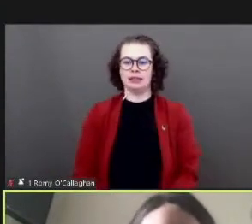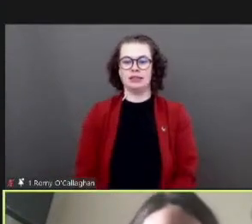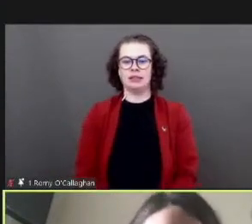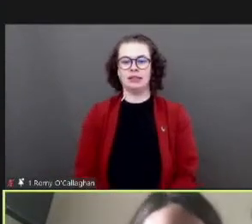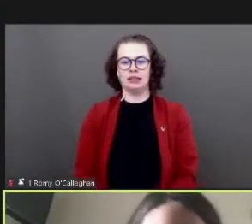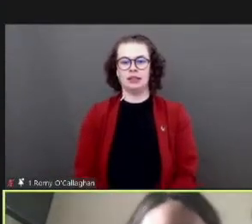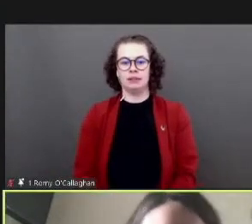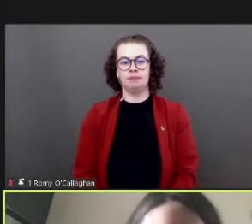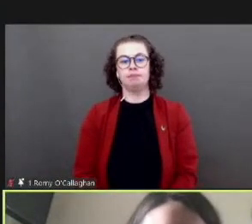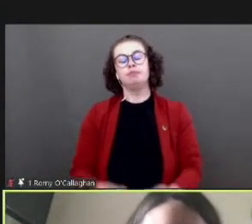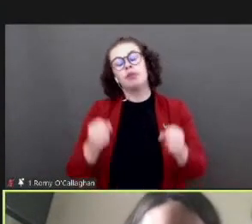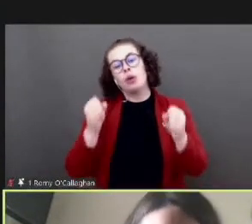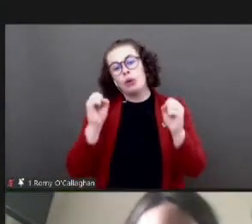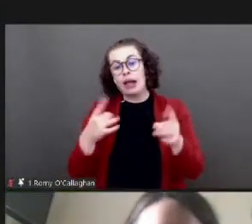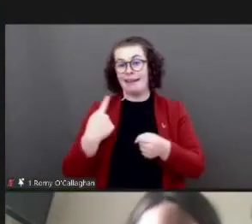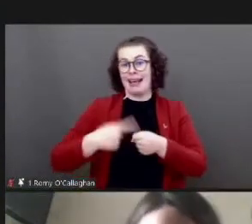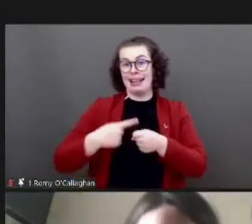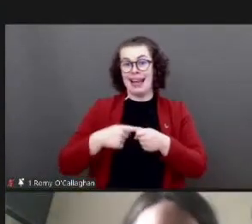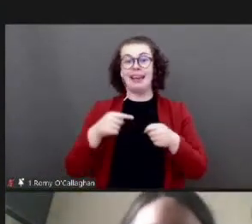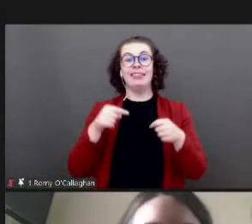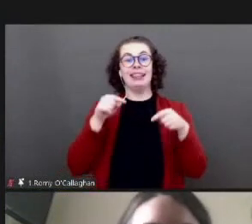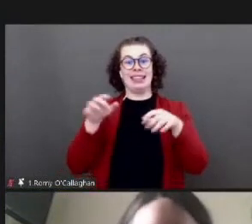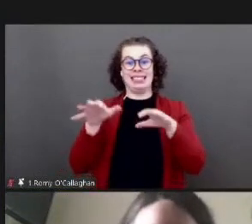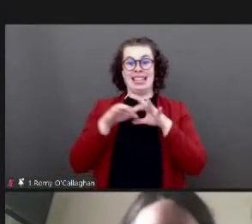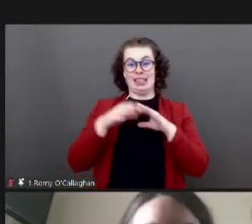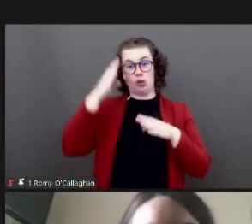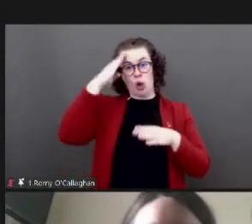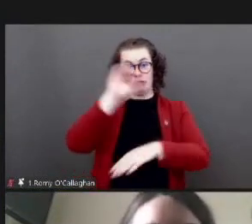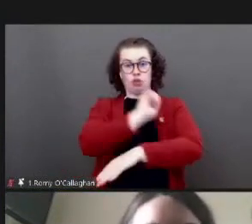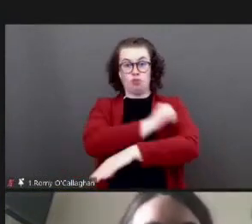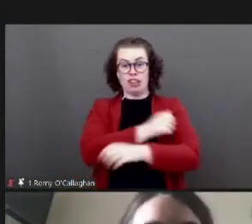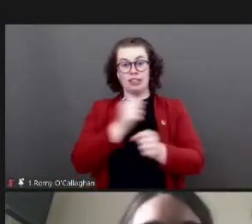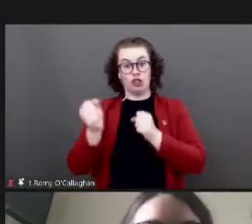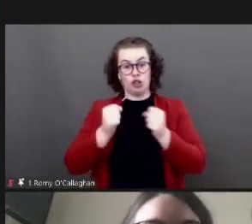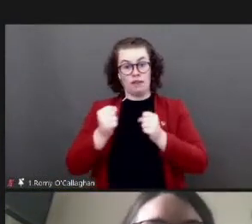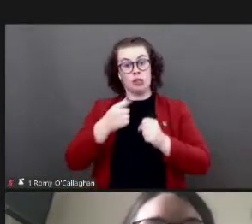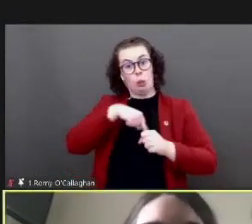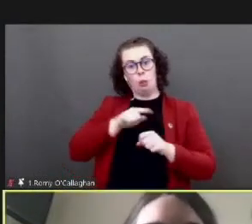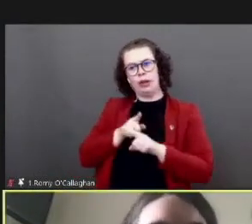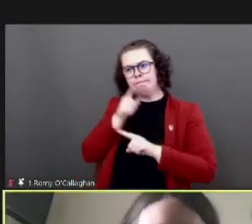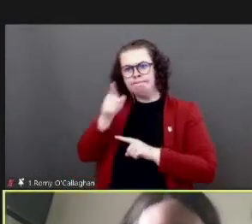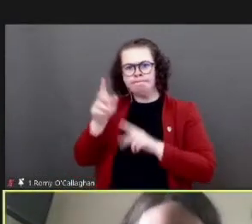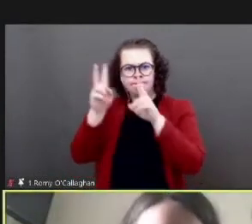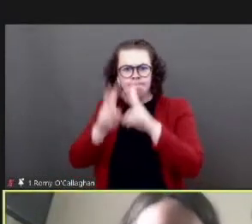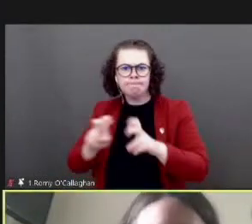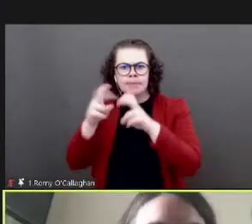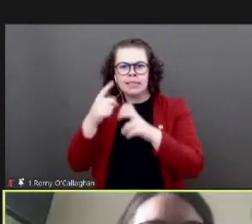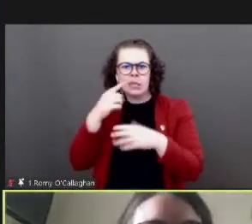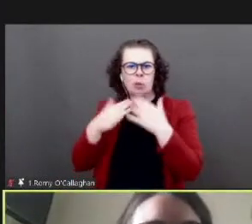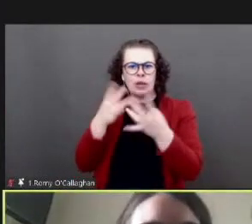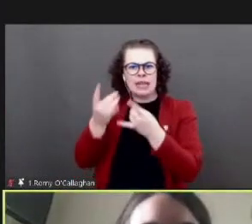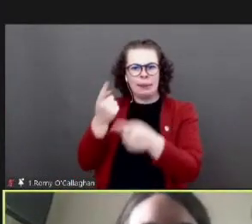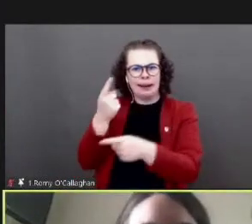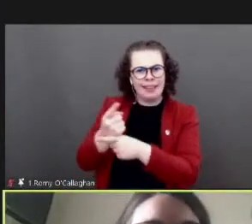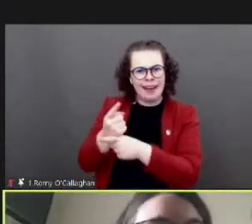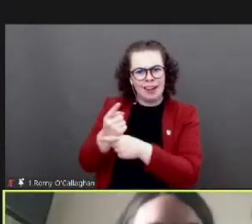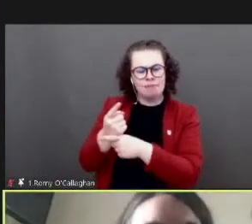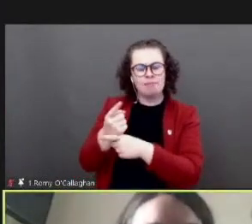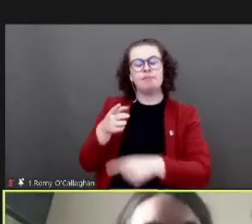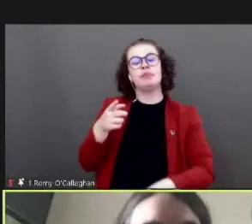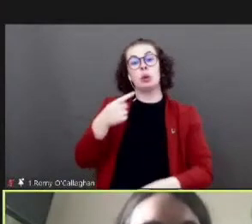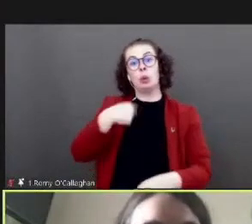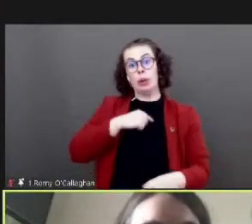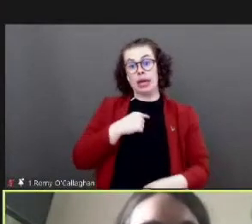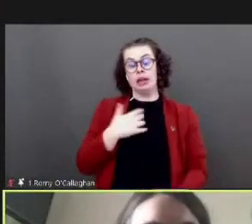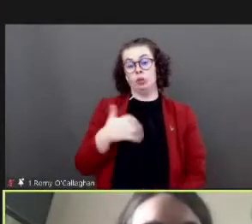So again, this is situated in the Irish Prison Service, and this report looked at the Irish Prison Service. And as Fiona has already mentioned, we were